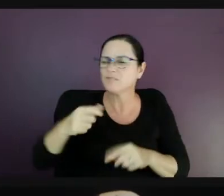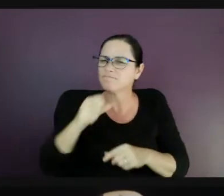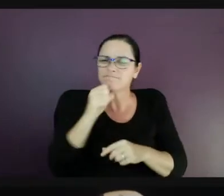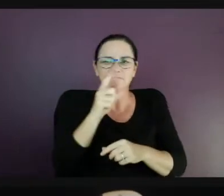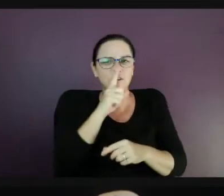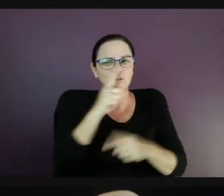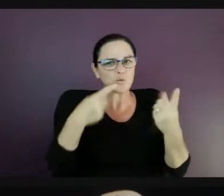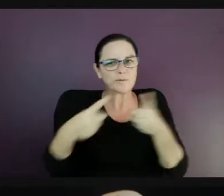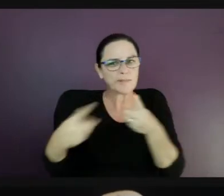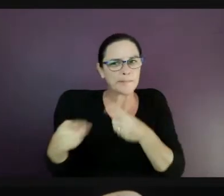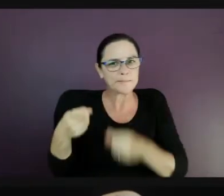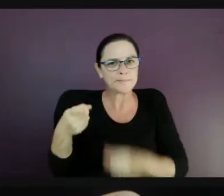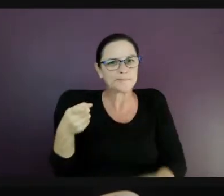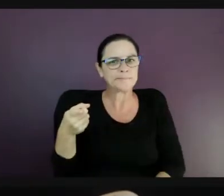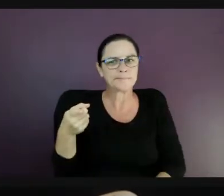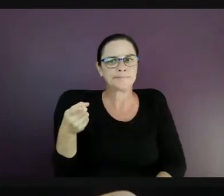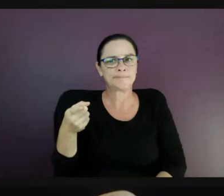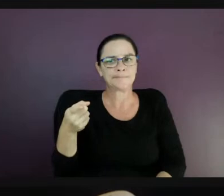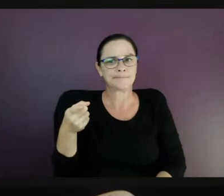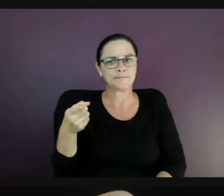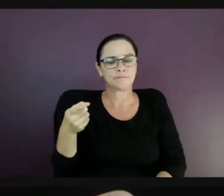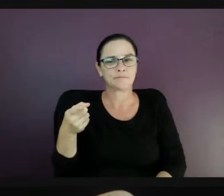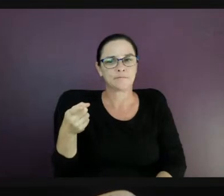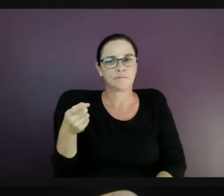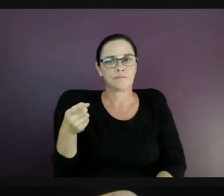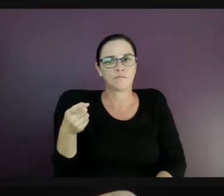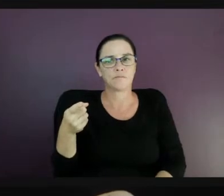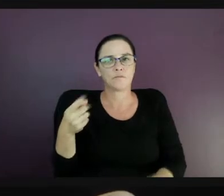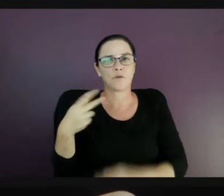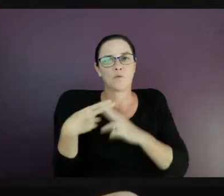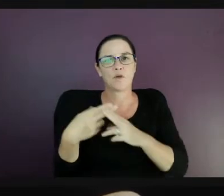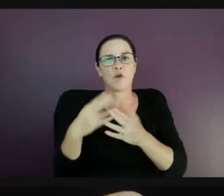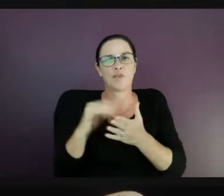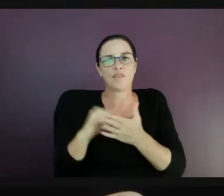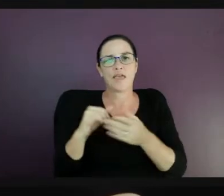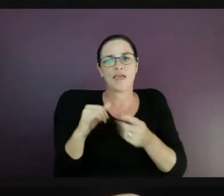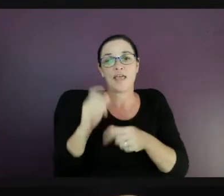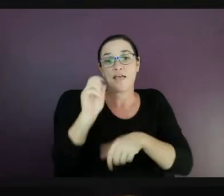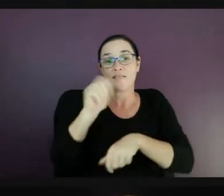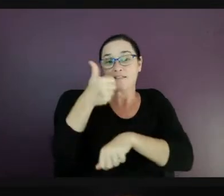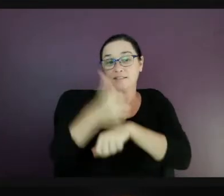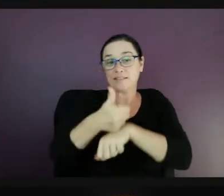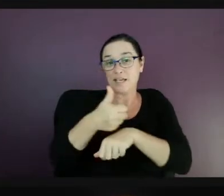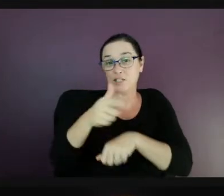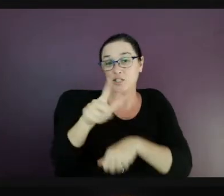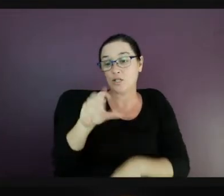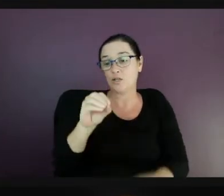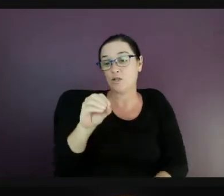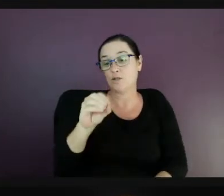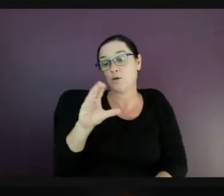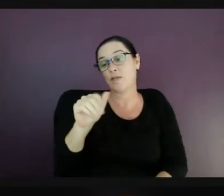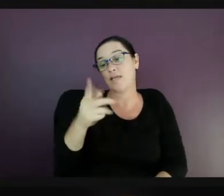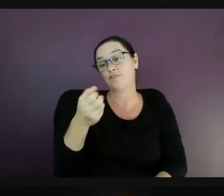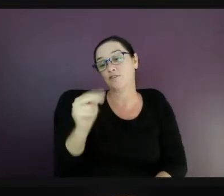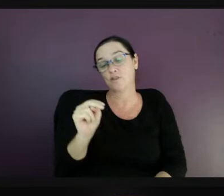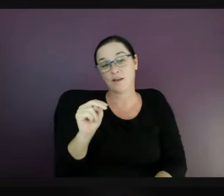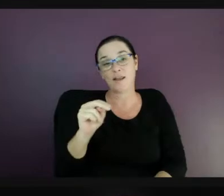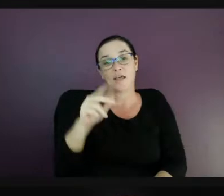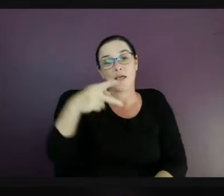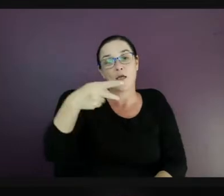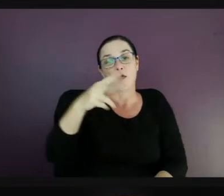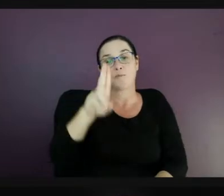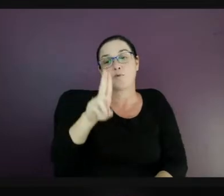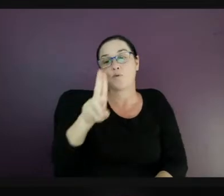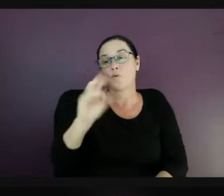clear. So we considered that the station location on Pu'o'o crater has been subject to collapses of the crater